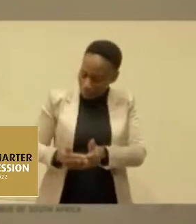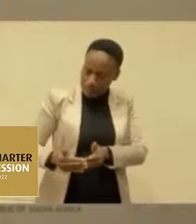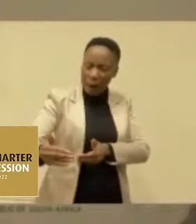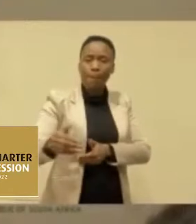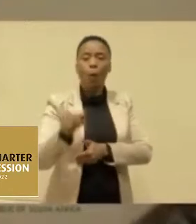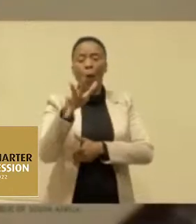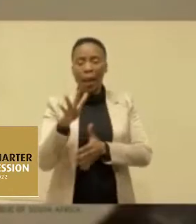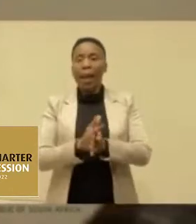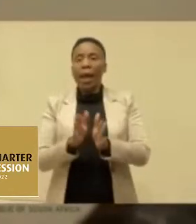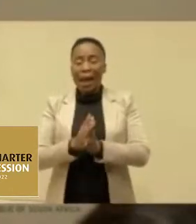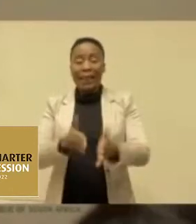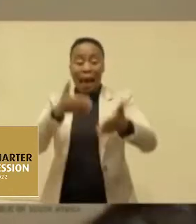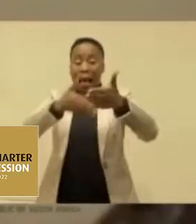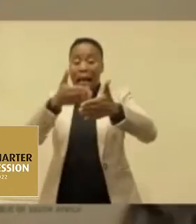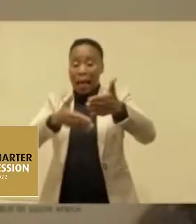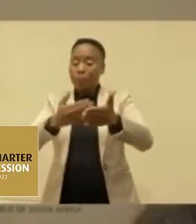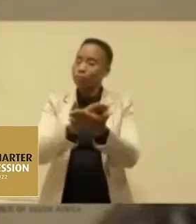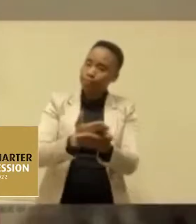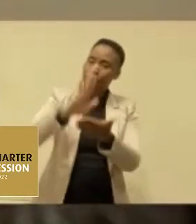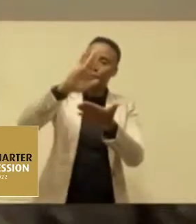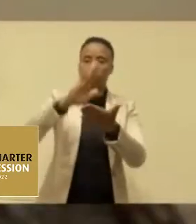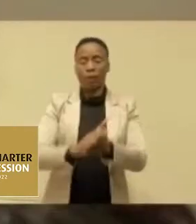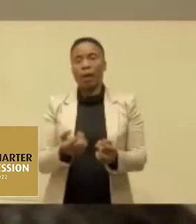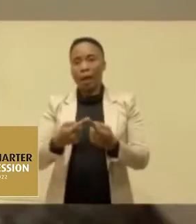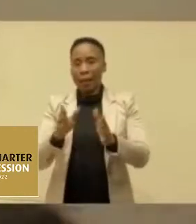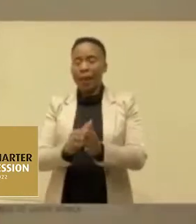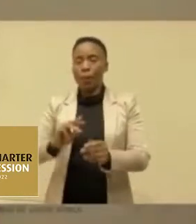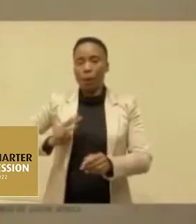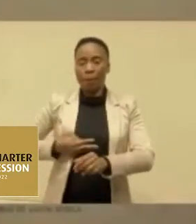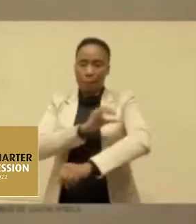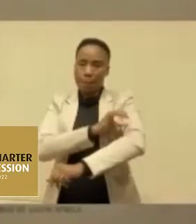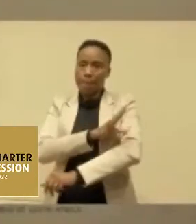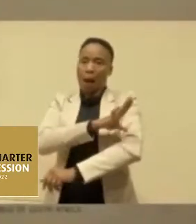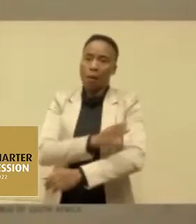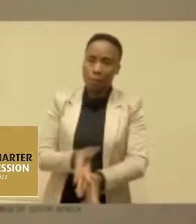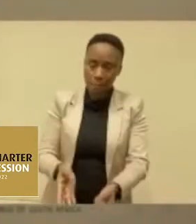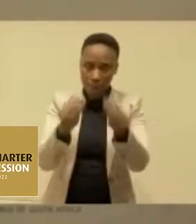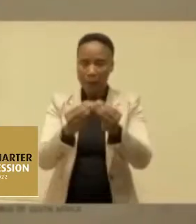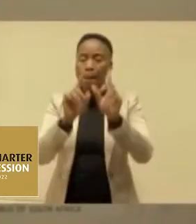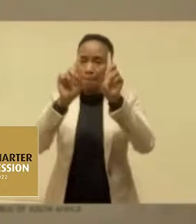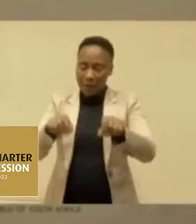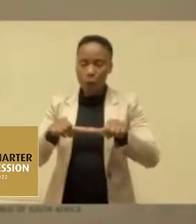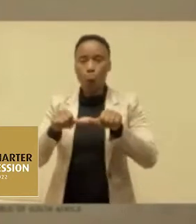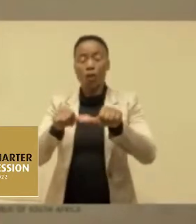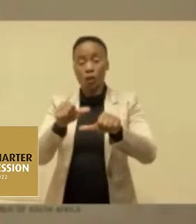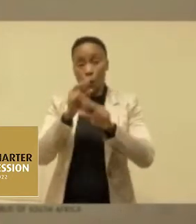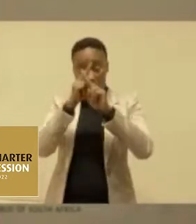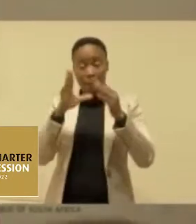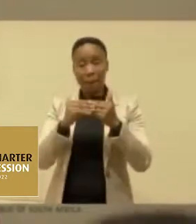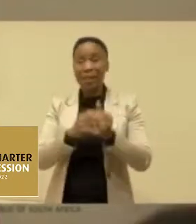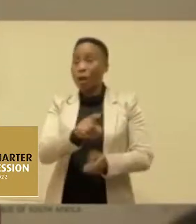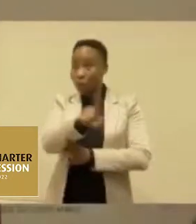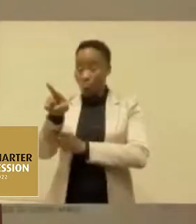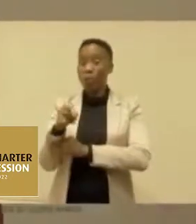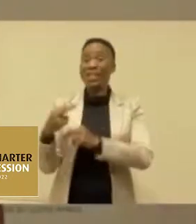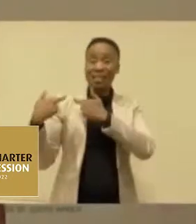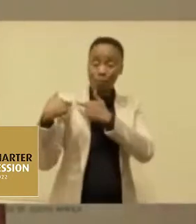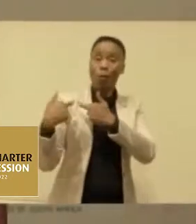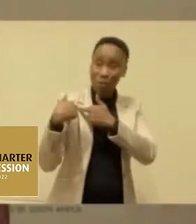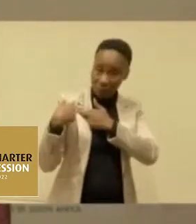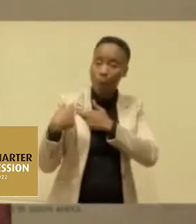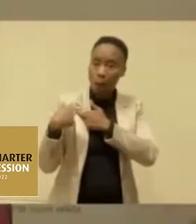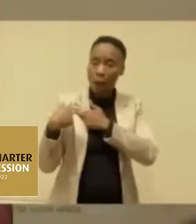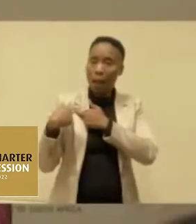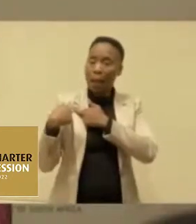breaking barriers for human empowerment we must continue honorable members to hold those responsible to implement